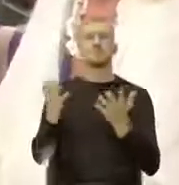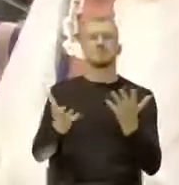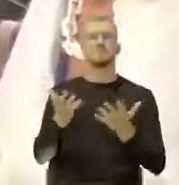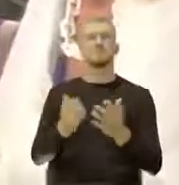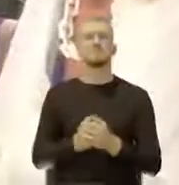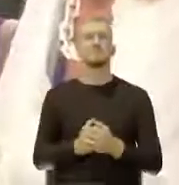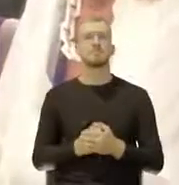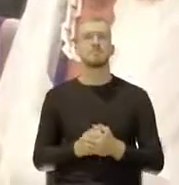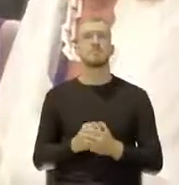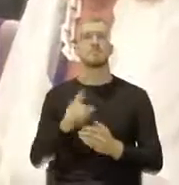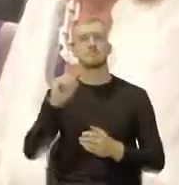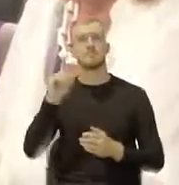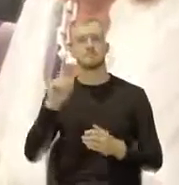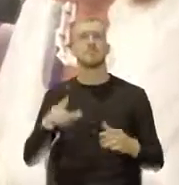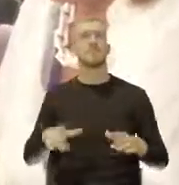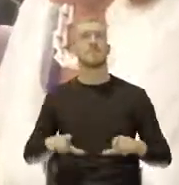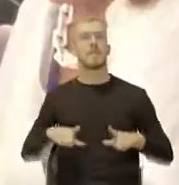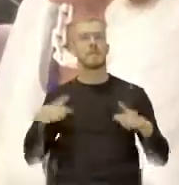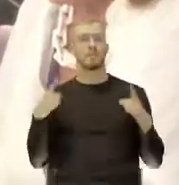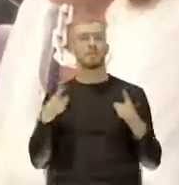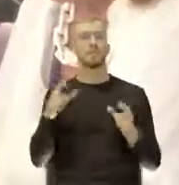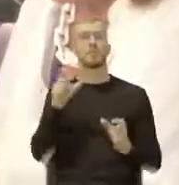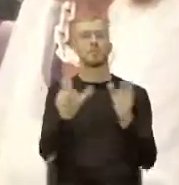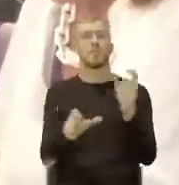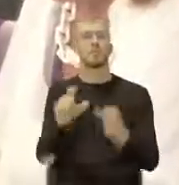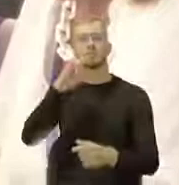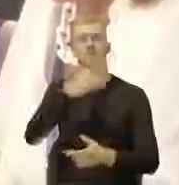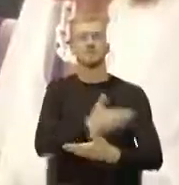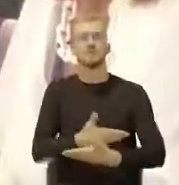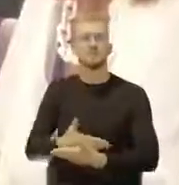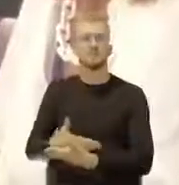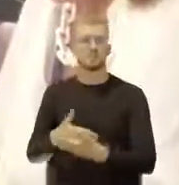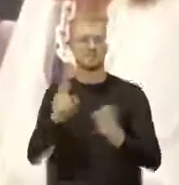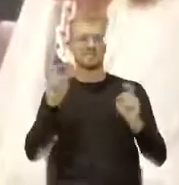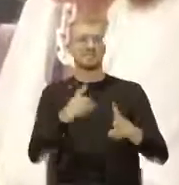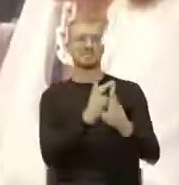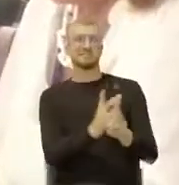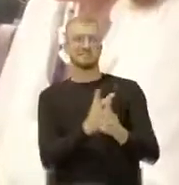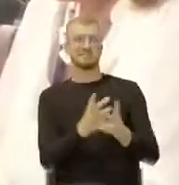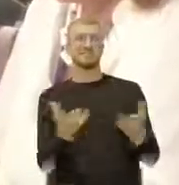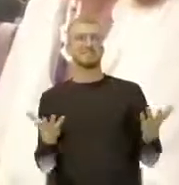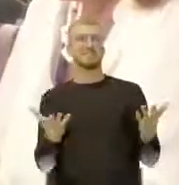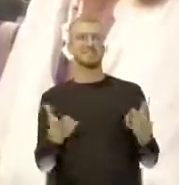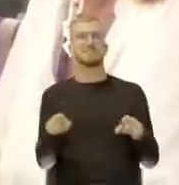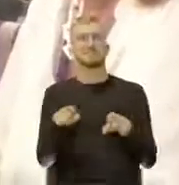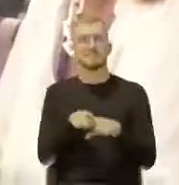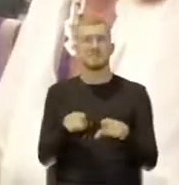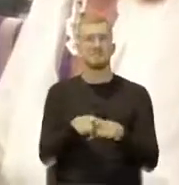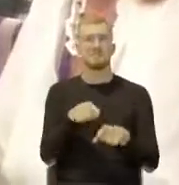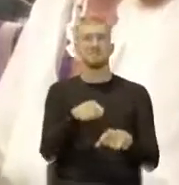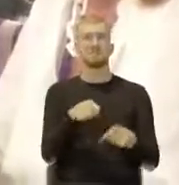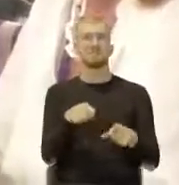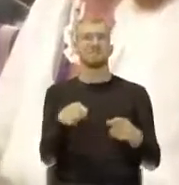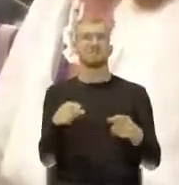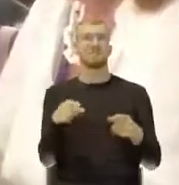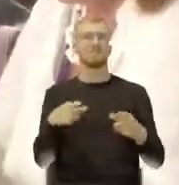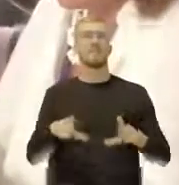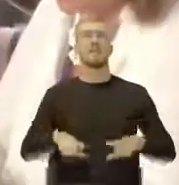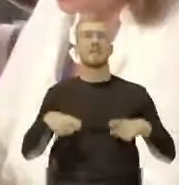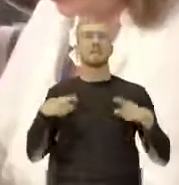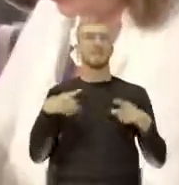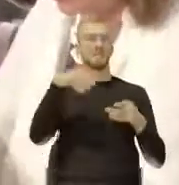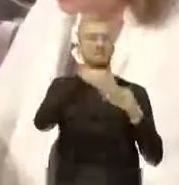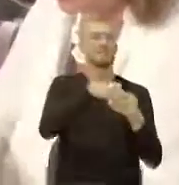are all at some point in our lives elders and we need care. At some point in our